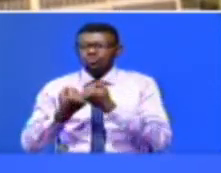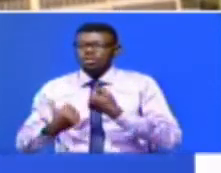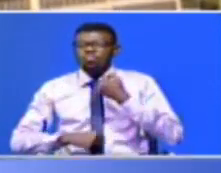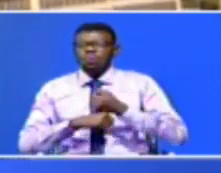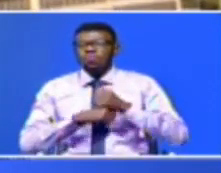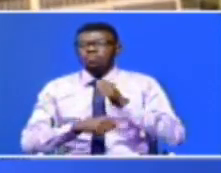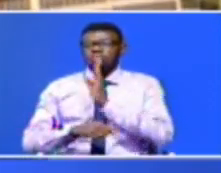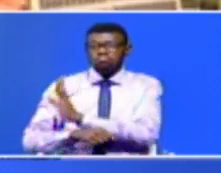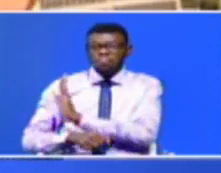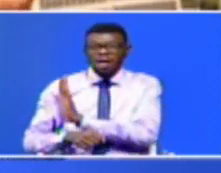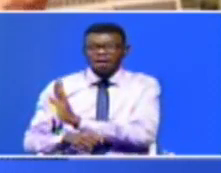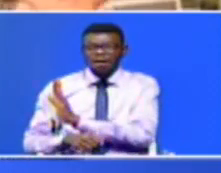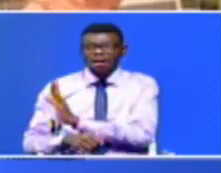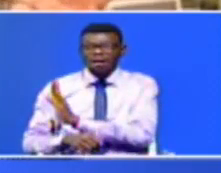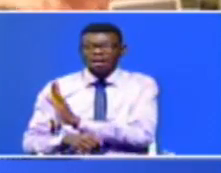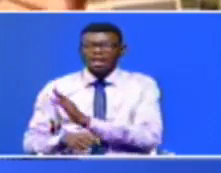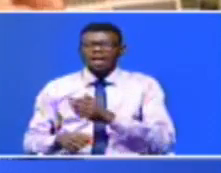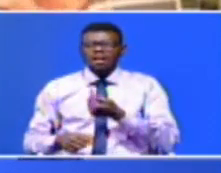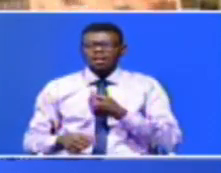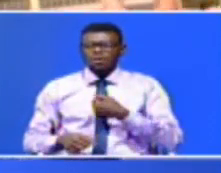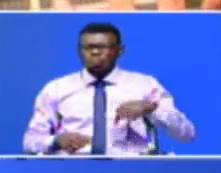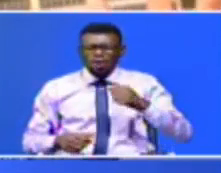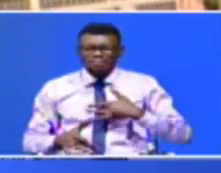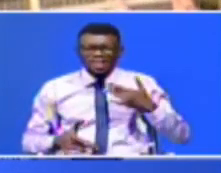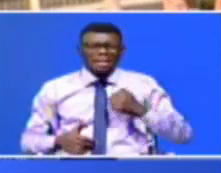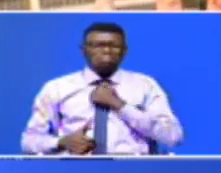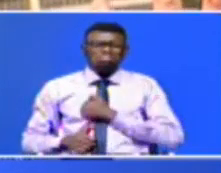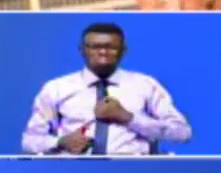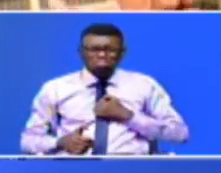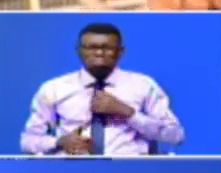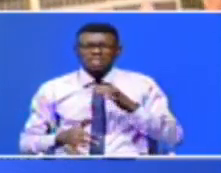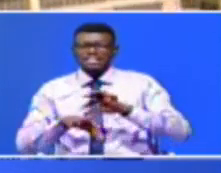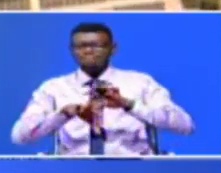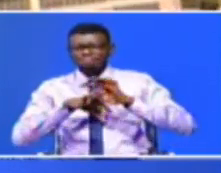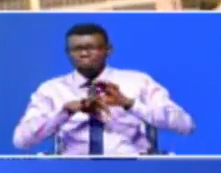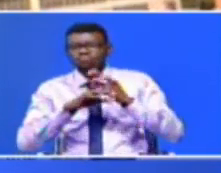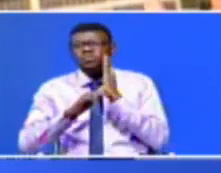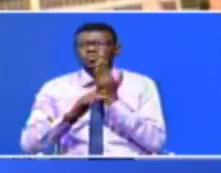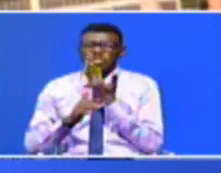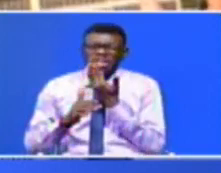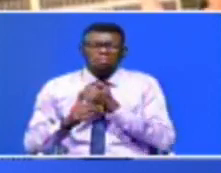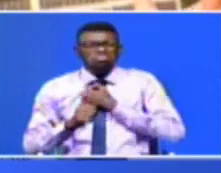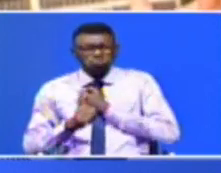and not by being sympathetic because of their skin color. We don't need sympathy.